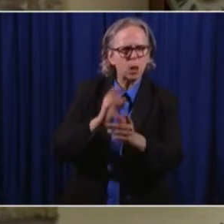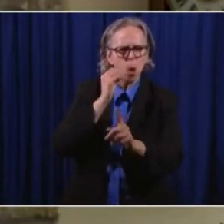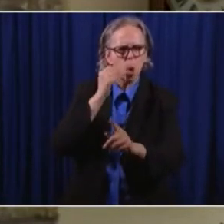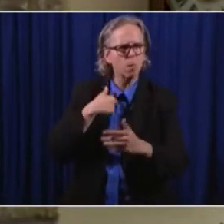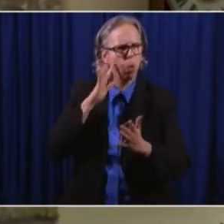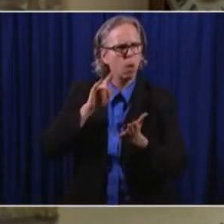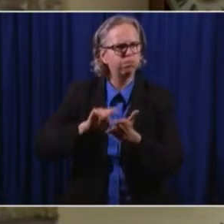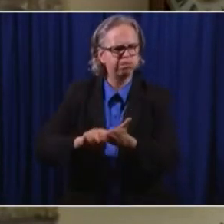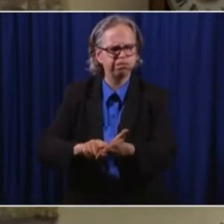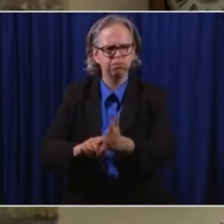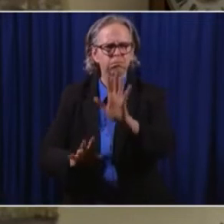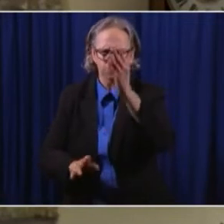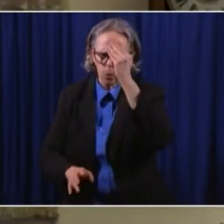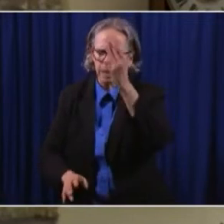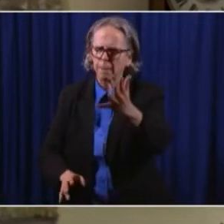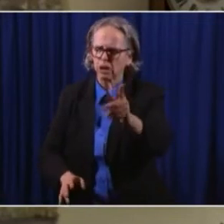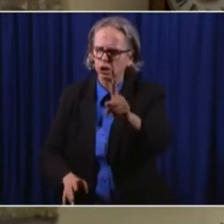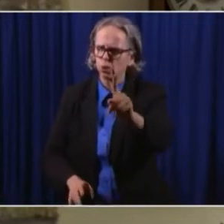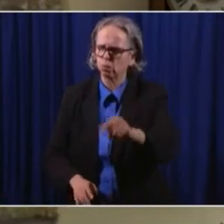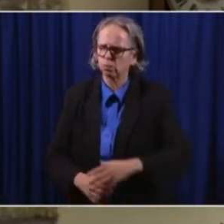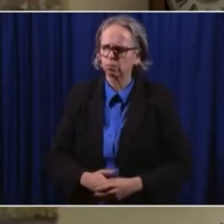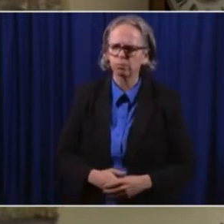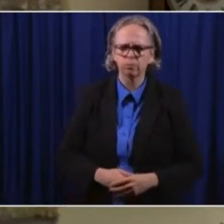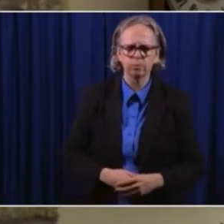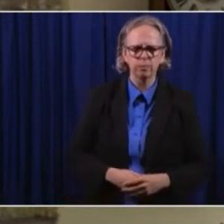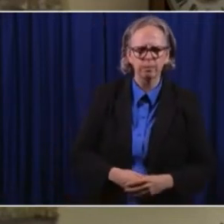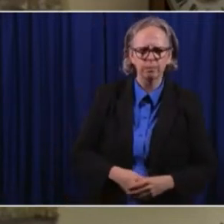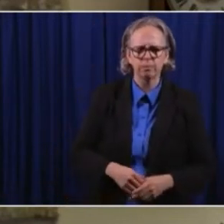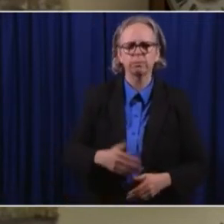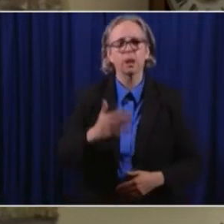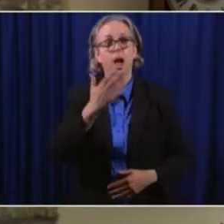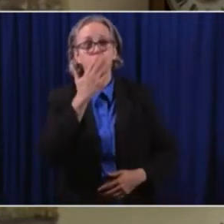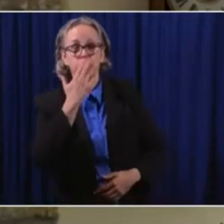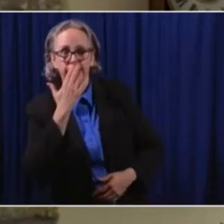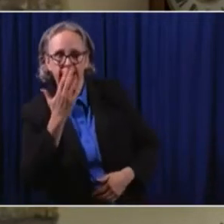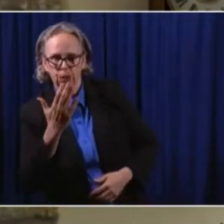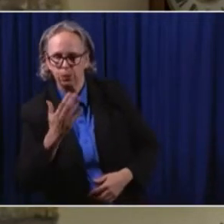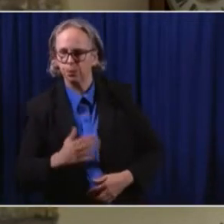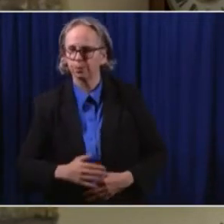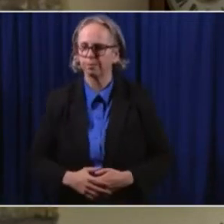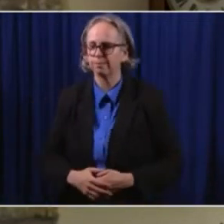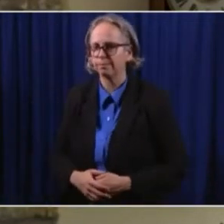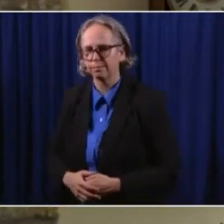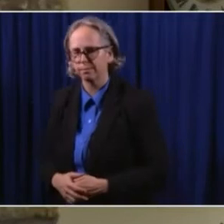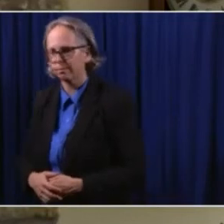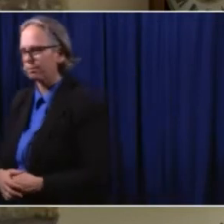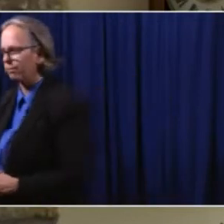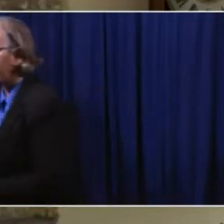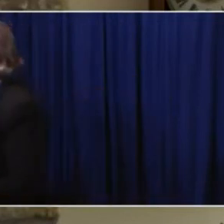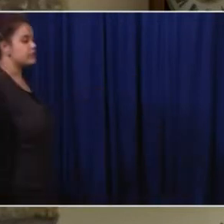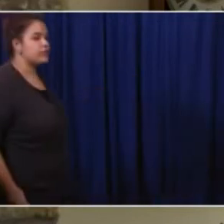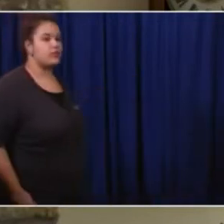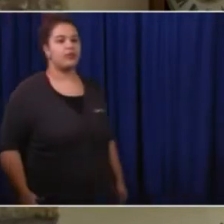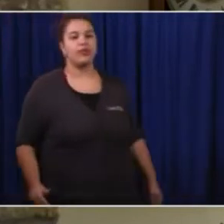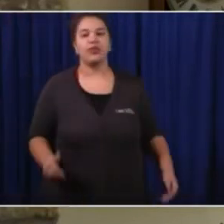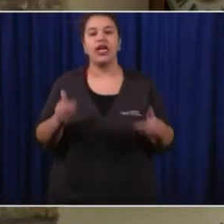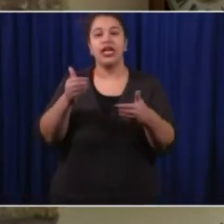what didn't happen. Great, Thank you. Next question is from Andy Chow at Ohio Public Radio and